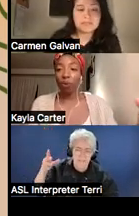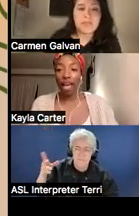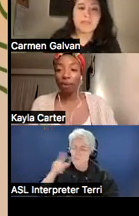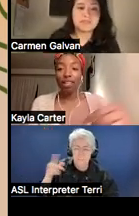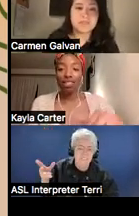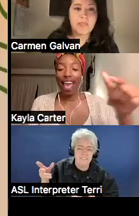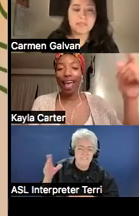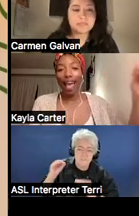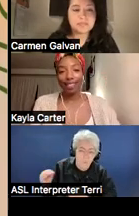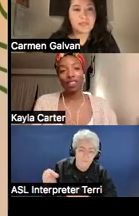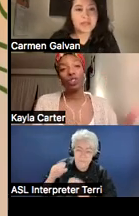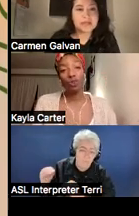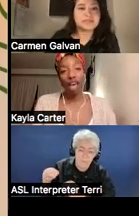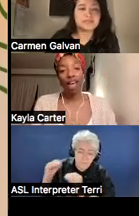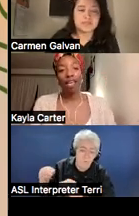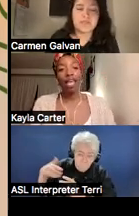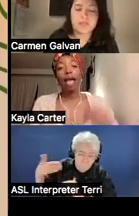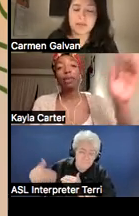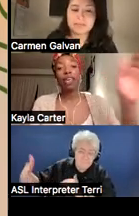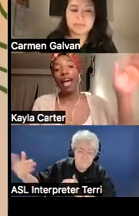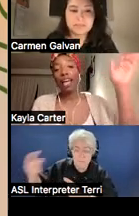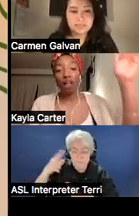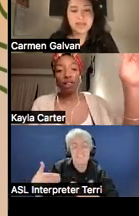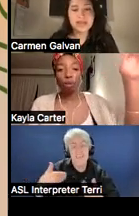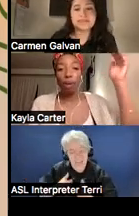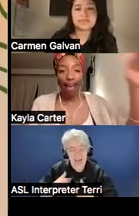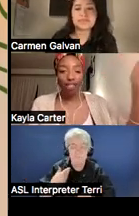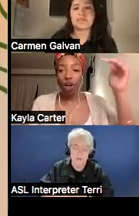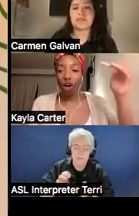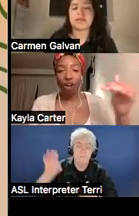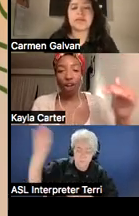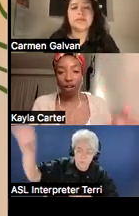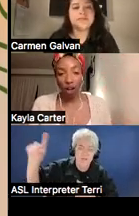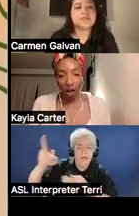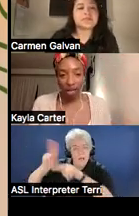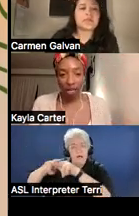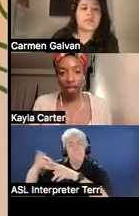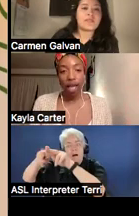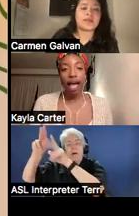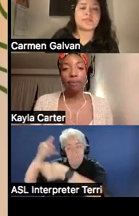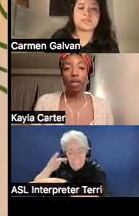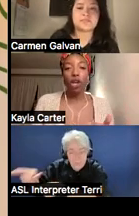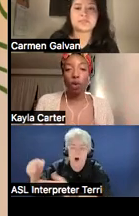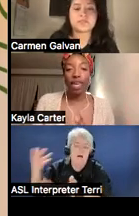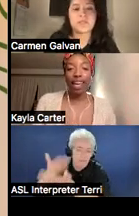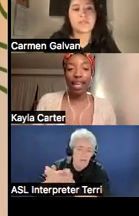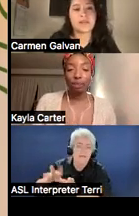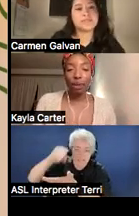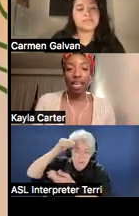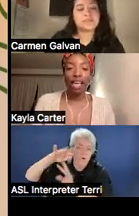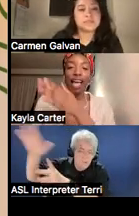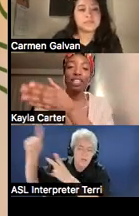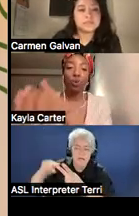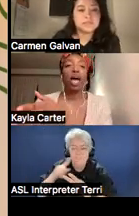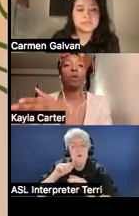step of the way because they had access to that, and because that knowledge had been passed on and on and on. Knowing how to handle